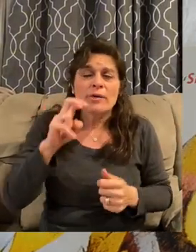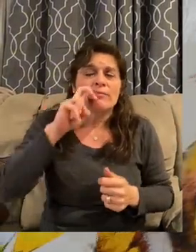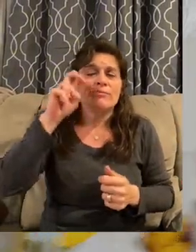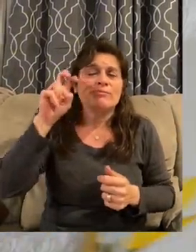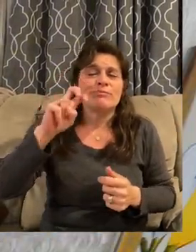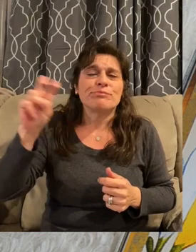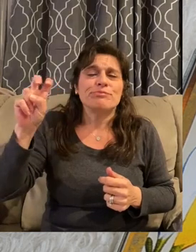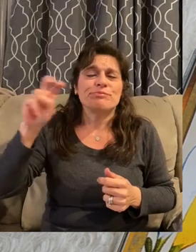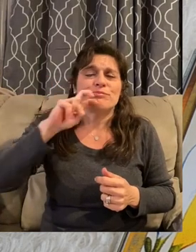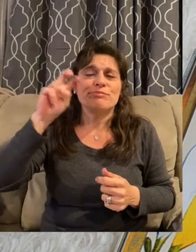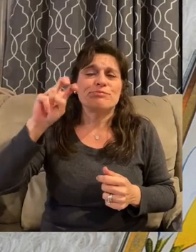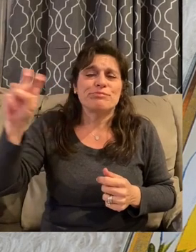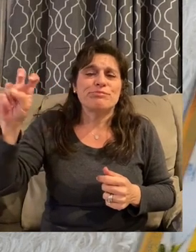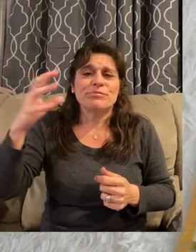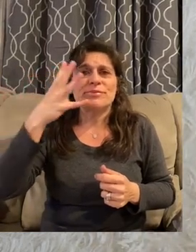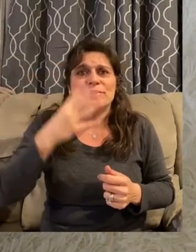Snore, replied Mole.